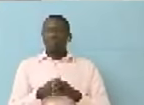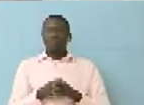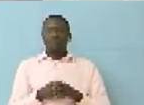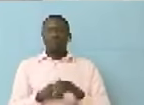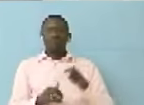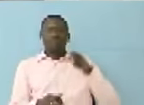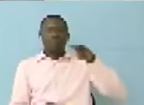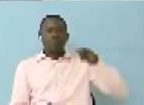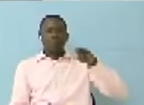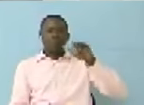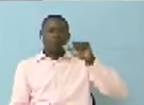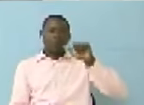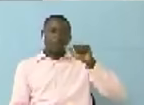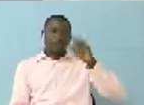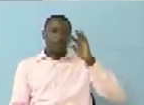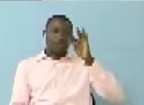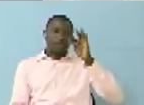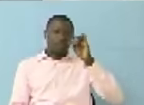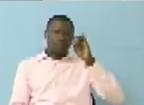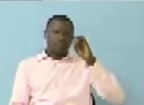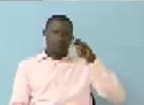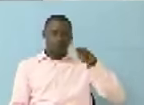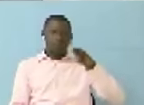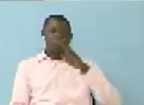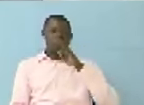Martin who slapped the guy. Martin